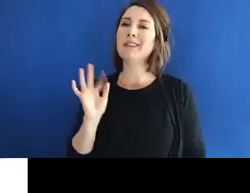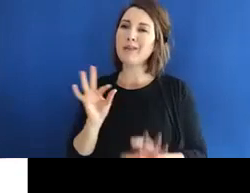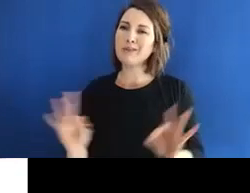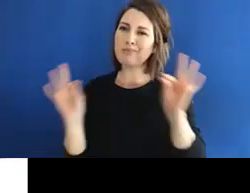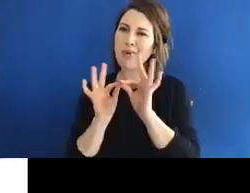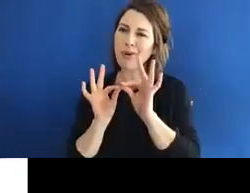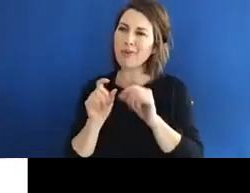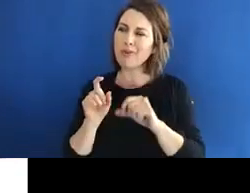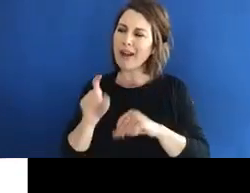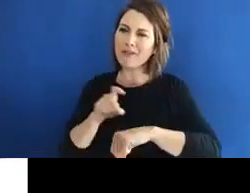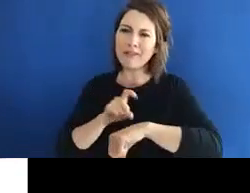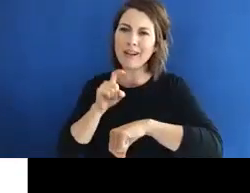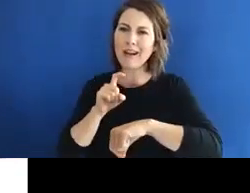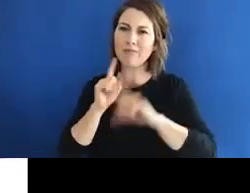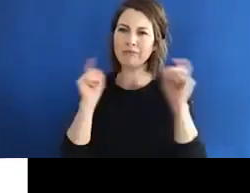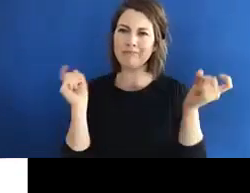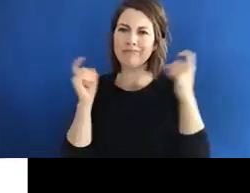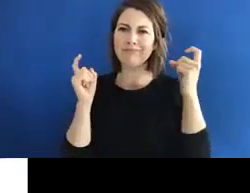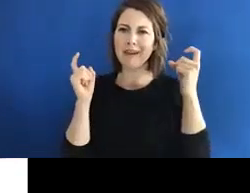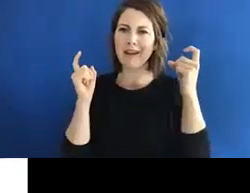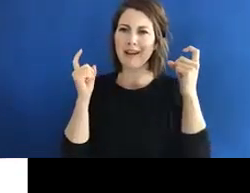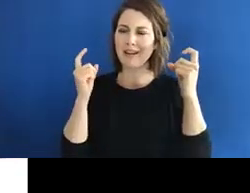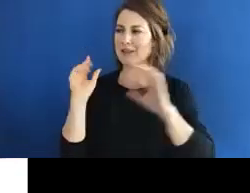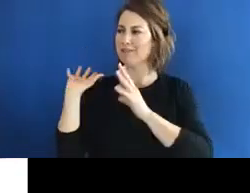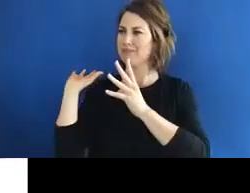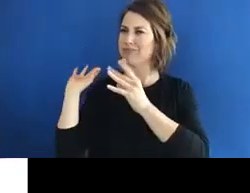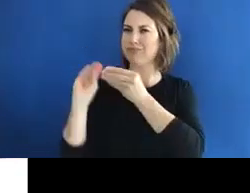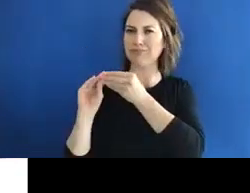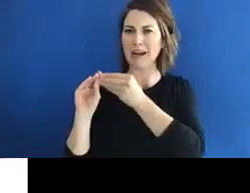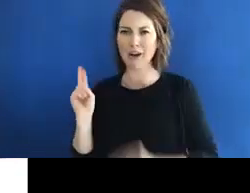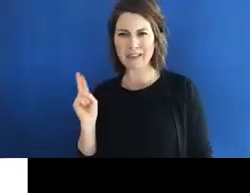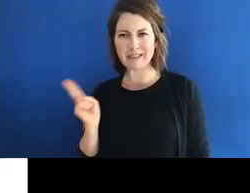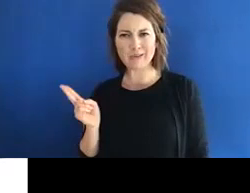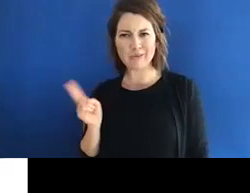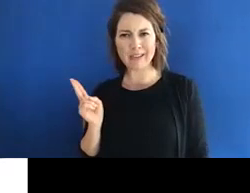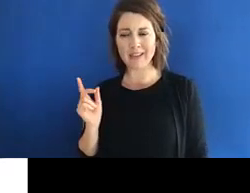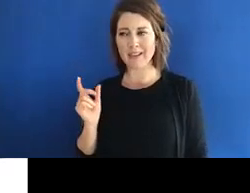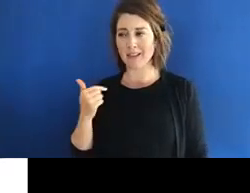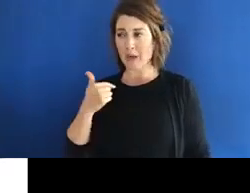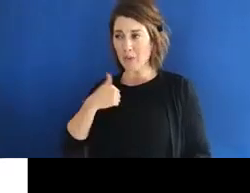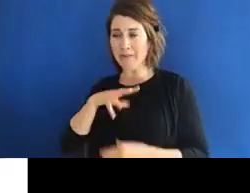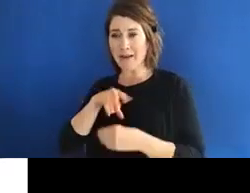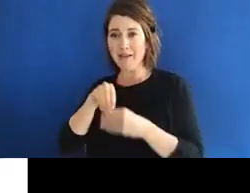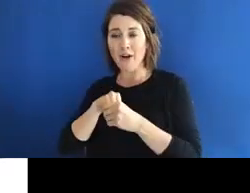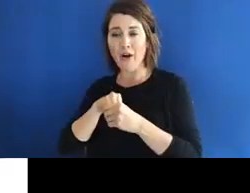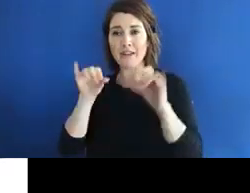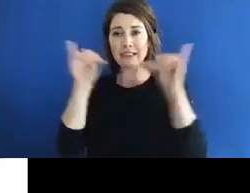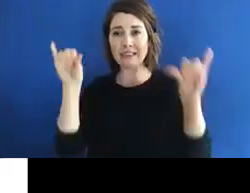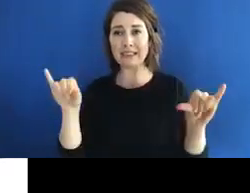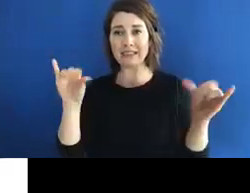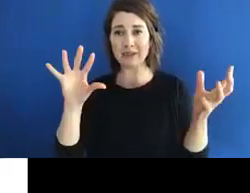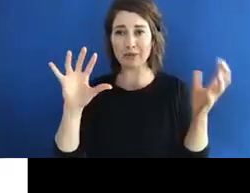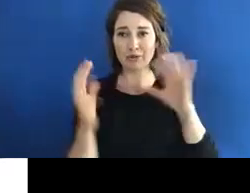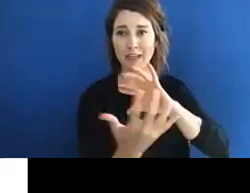celebrate the history of the program and how it's been at the heart of many of the systems changes with people with disabilities over the last